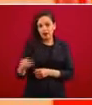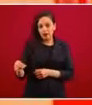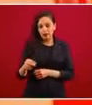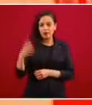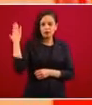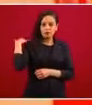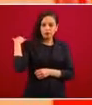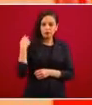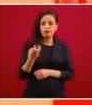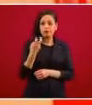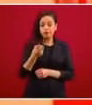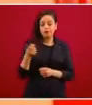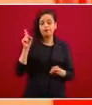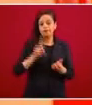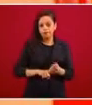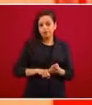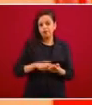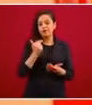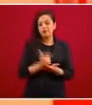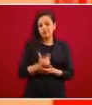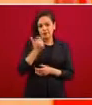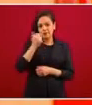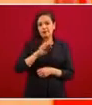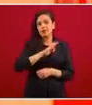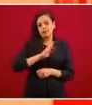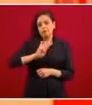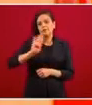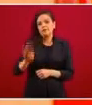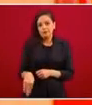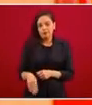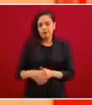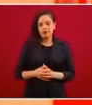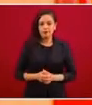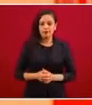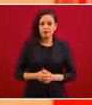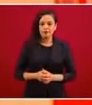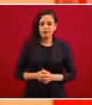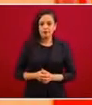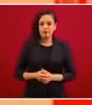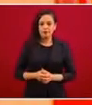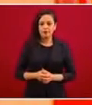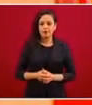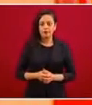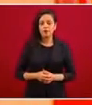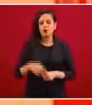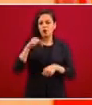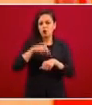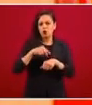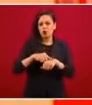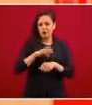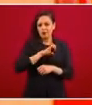then this results in the deprivation of oxygen